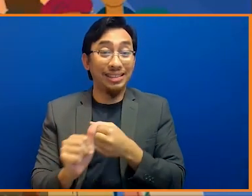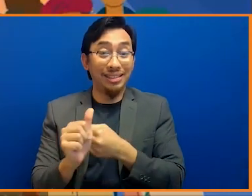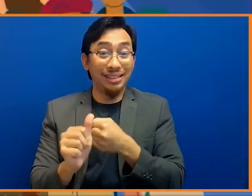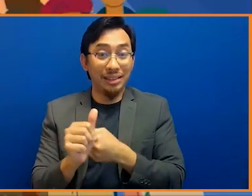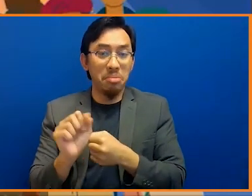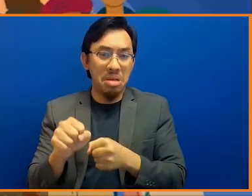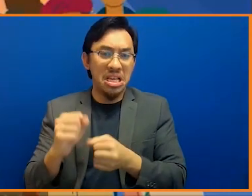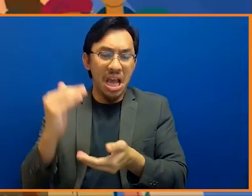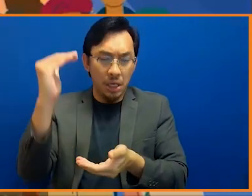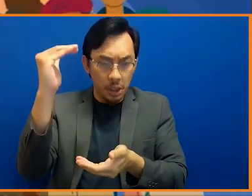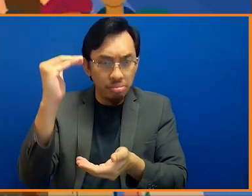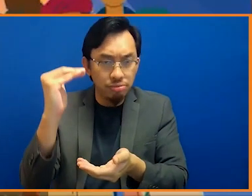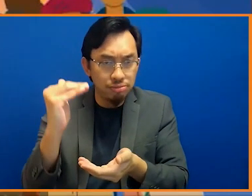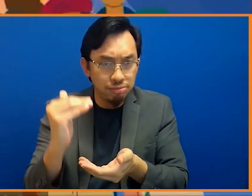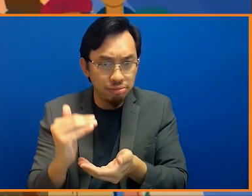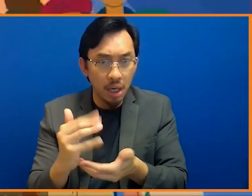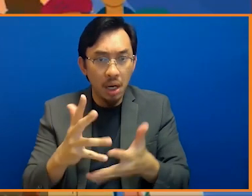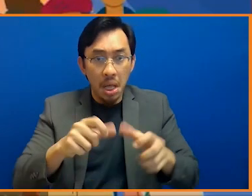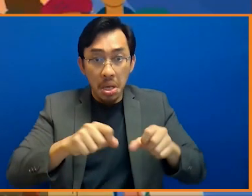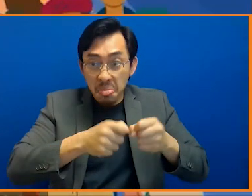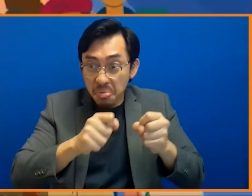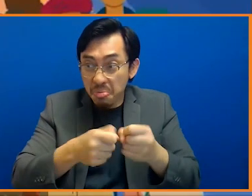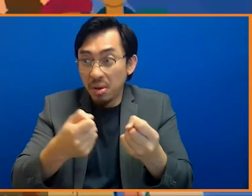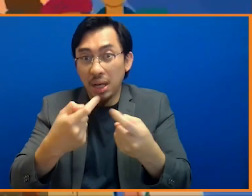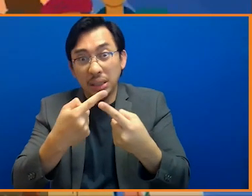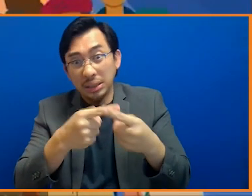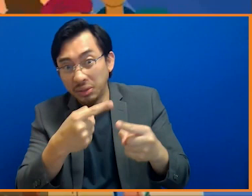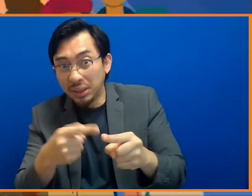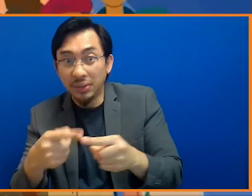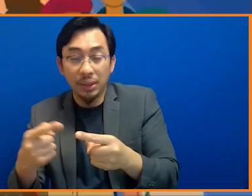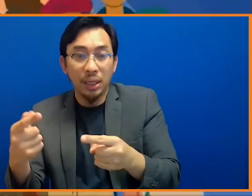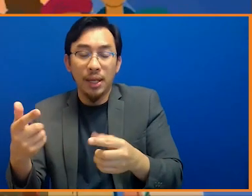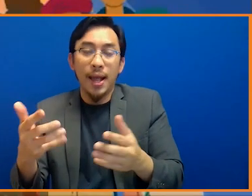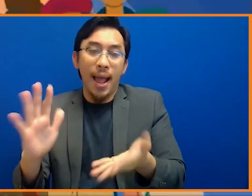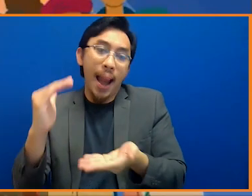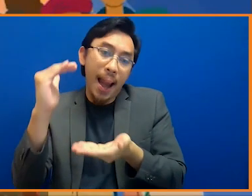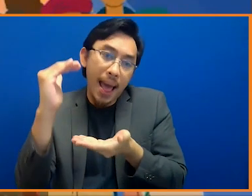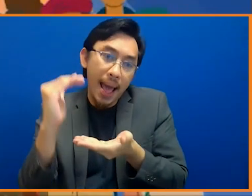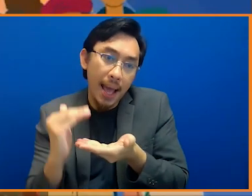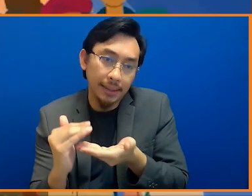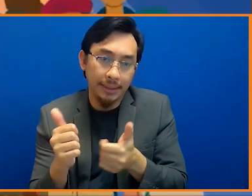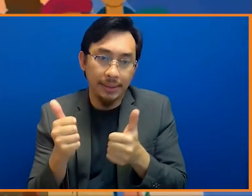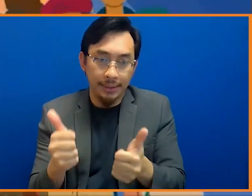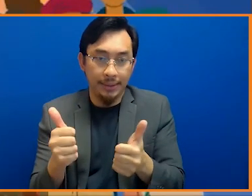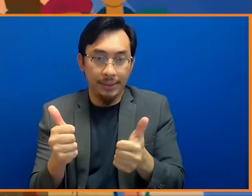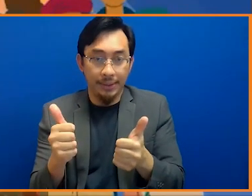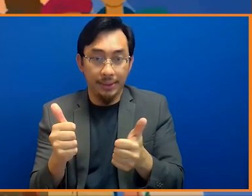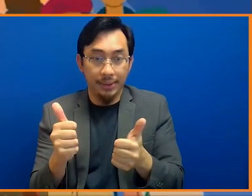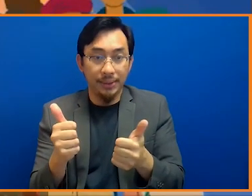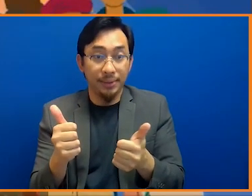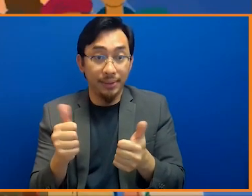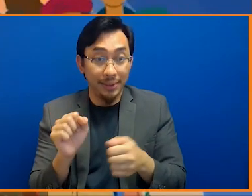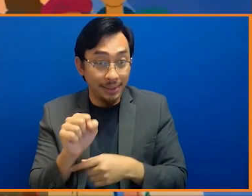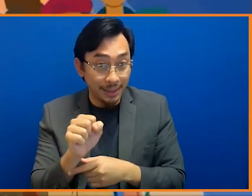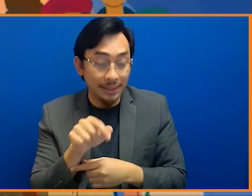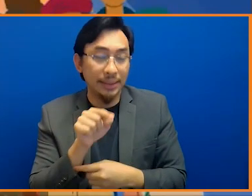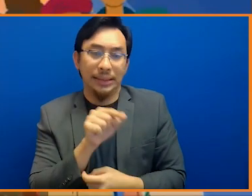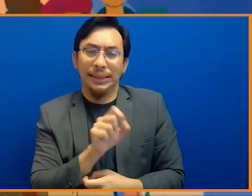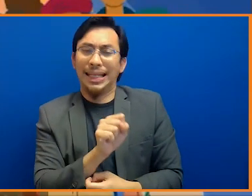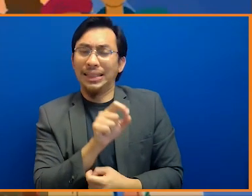minimizing magnitude of hazard, decreasing vulnerability, and increasing capacity. That's exactly what disaster risk reduction means,